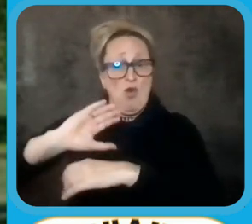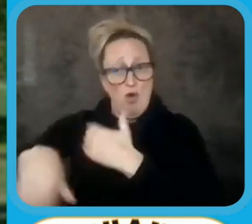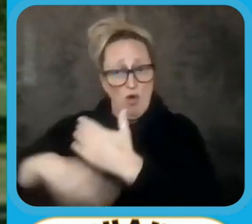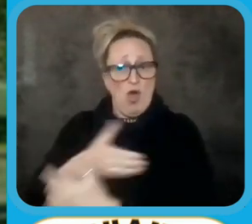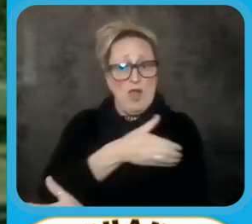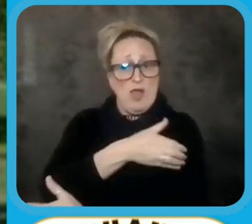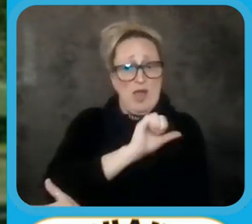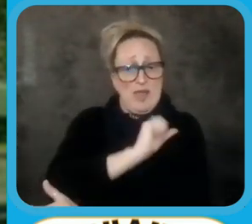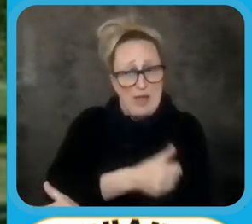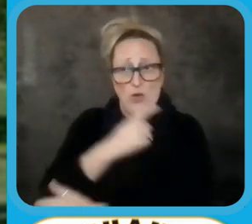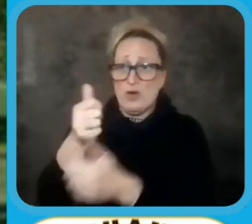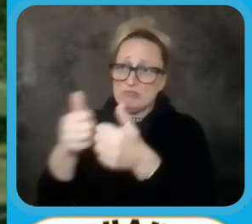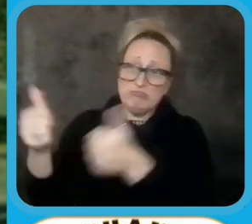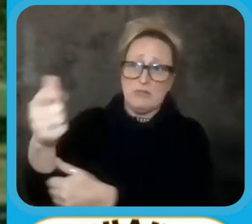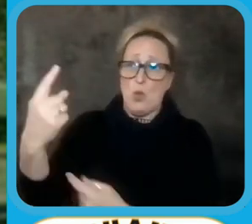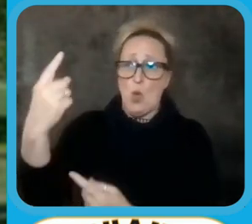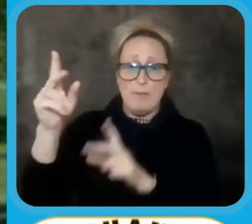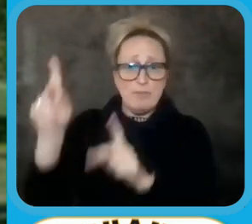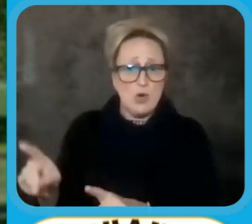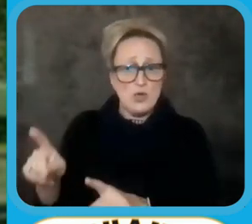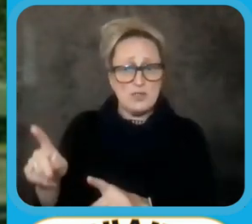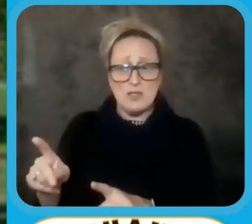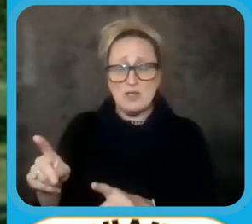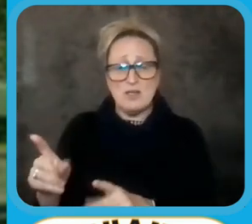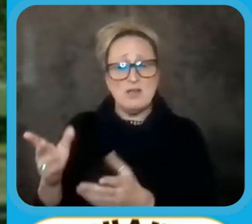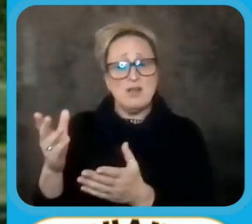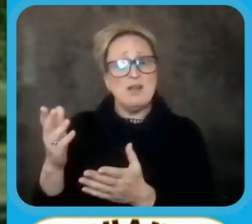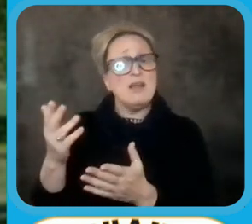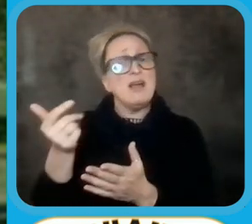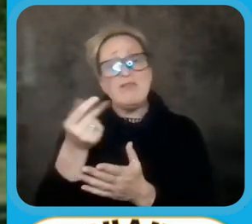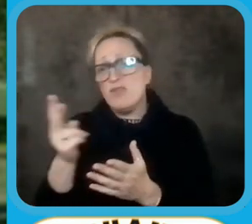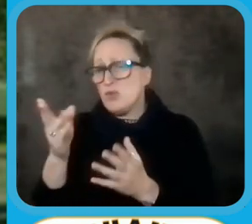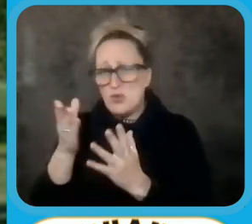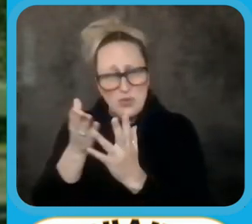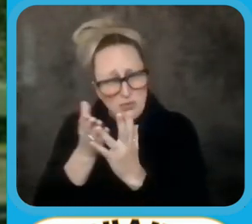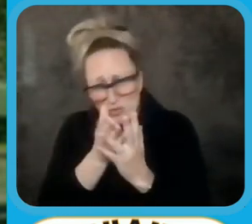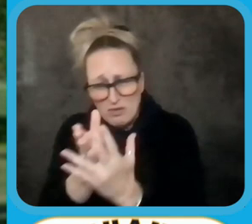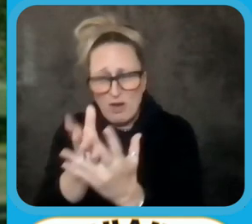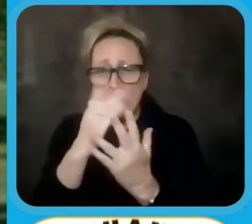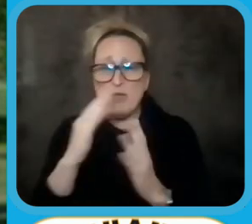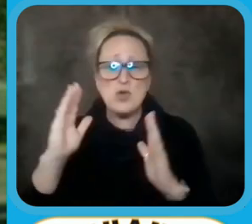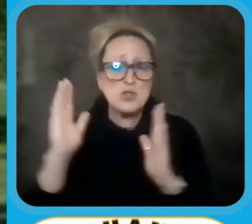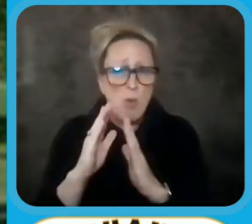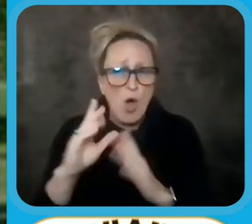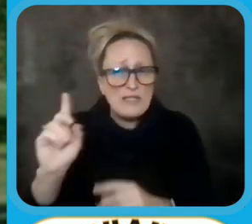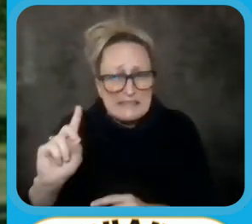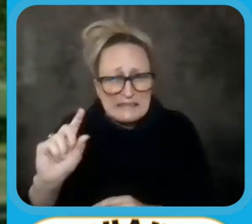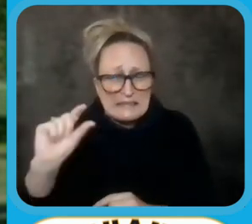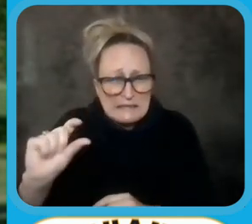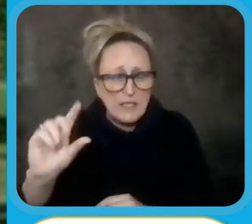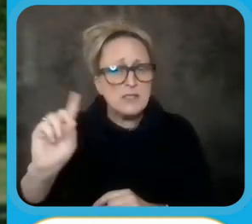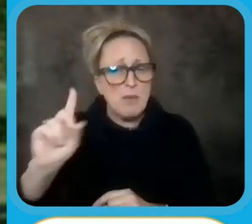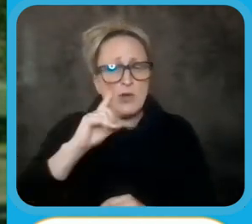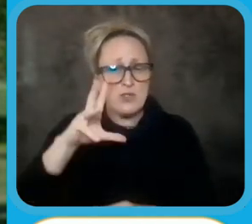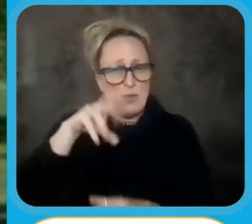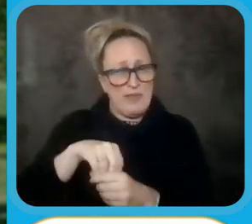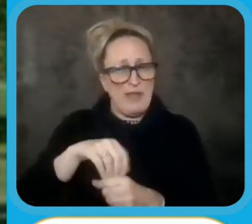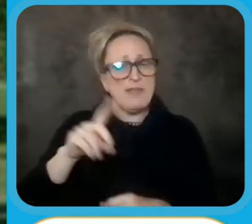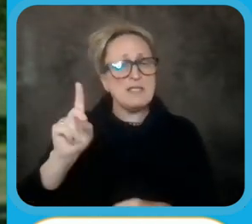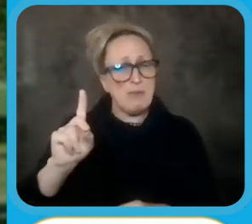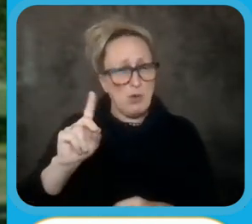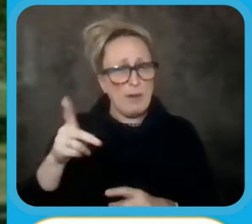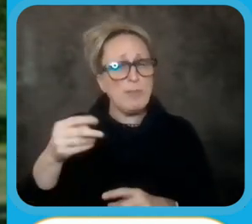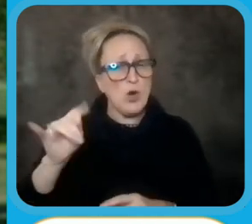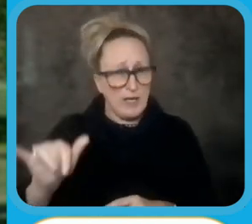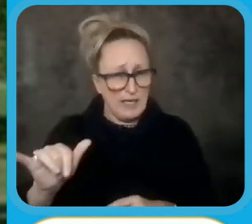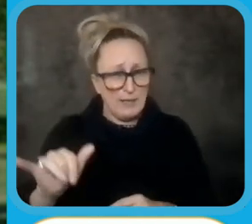of one person and leaves at very few pathways for small d democracy in the Democratic Party. And they see